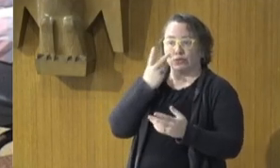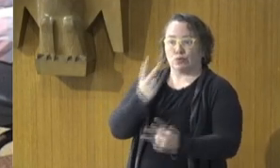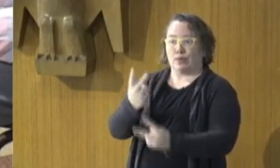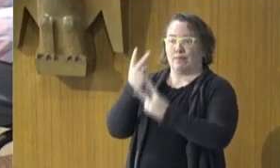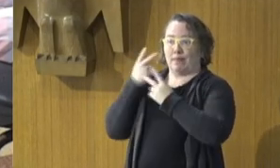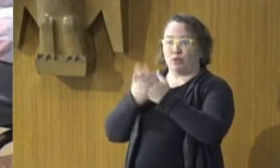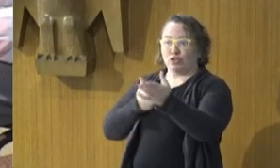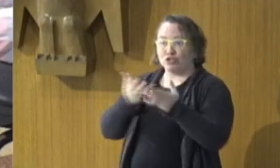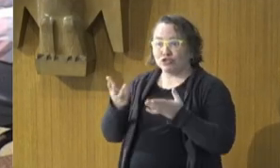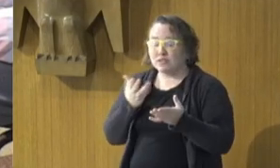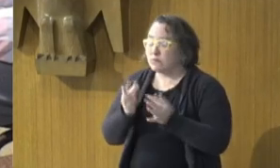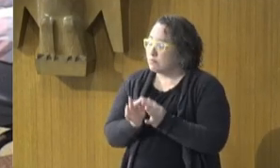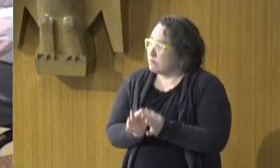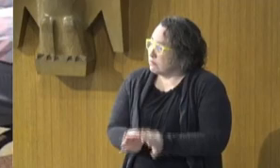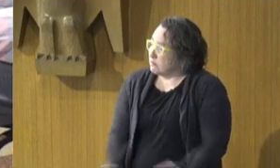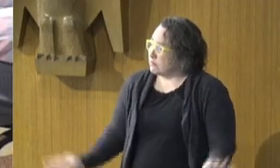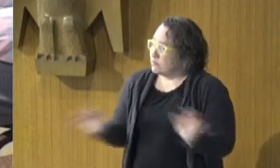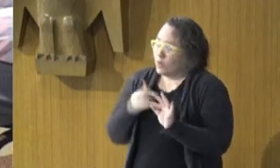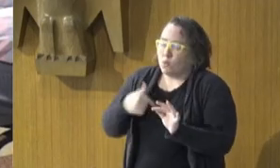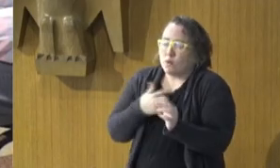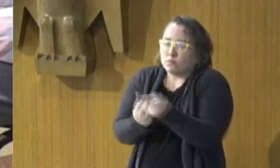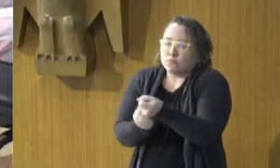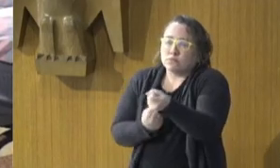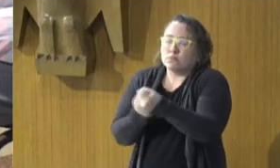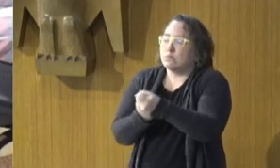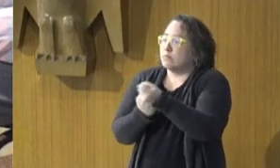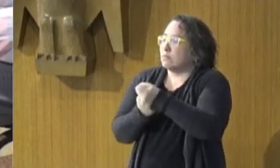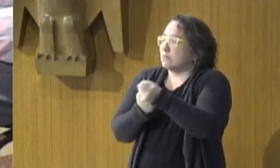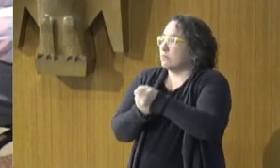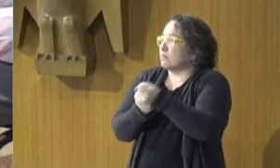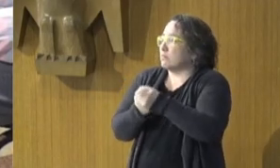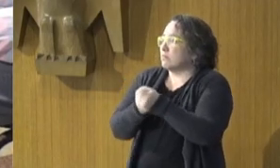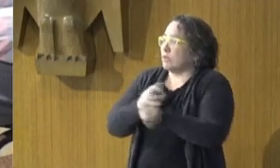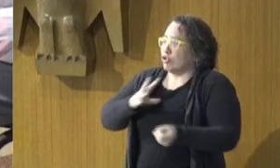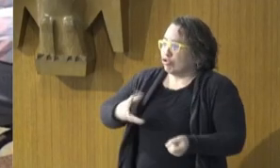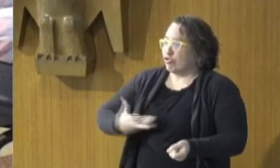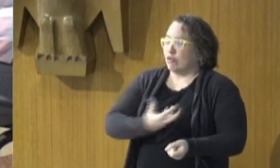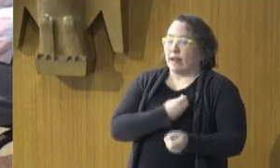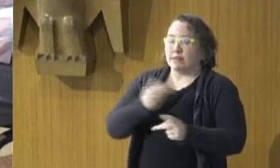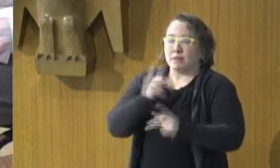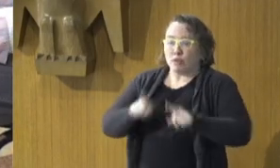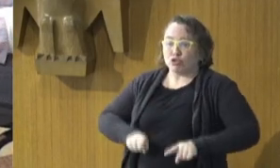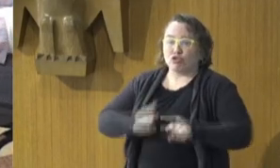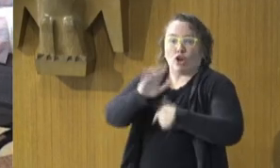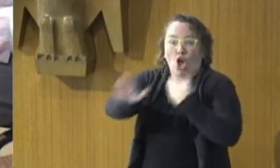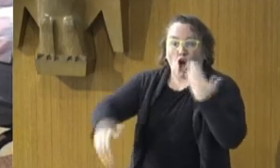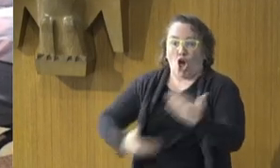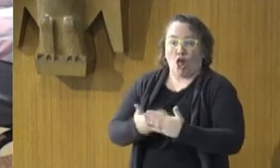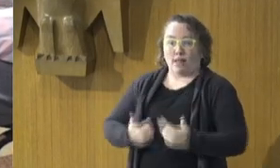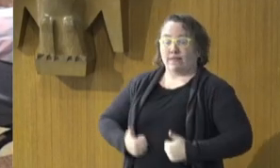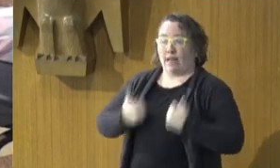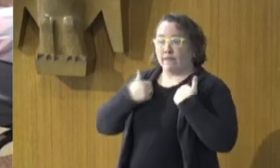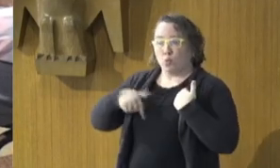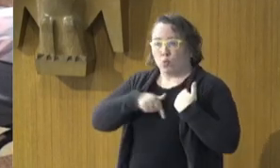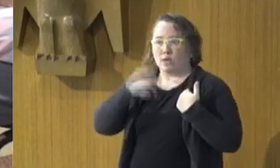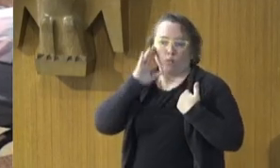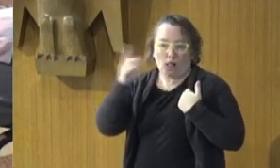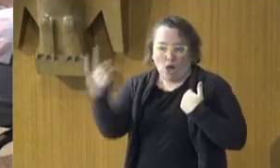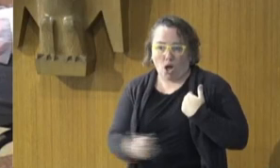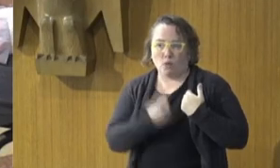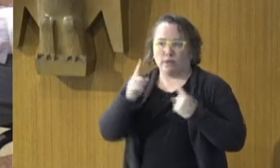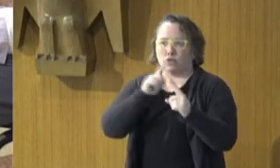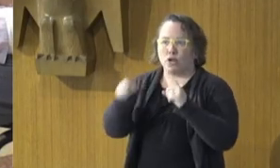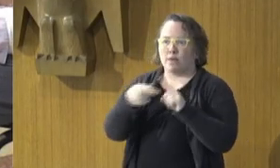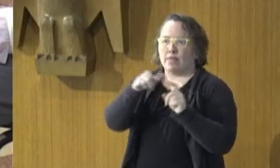support all of that. We want to support trans people in every step of life. So we'll always talk about that. Okay. Do you have a last one,